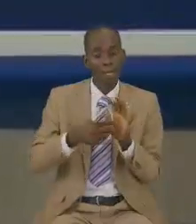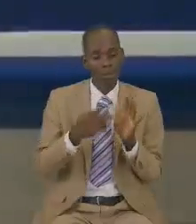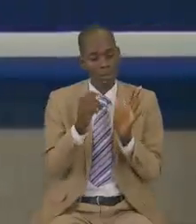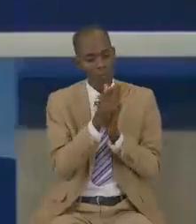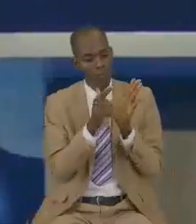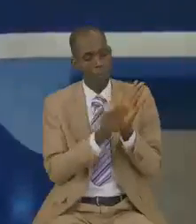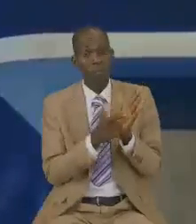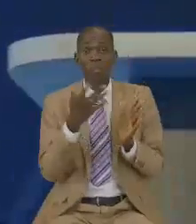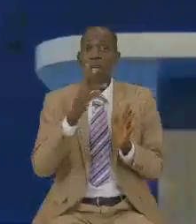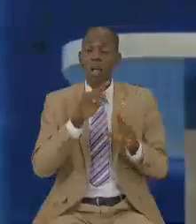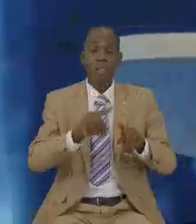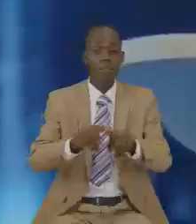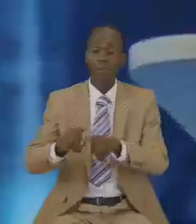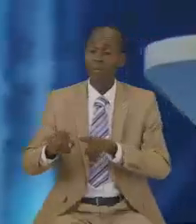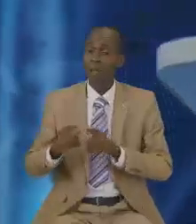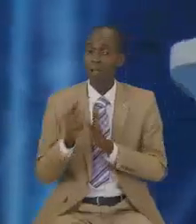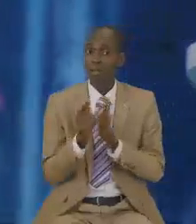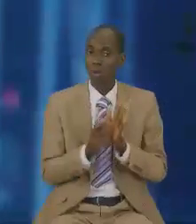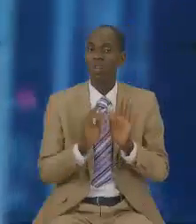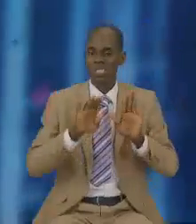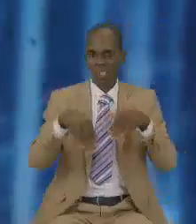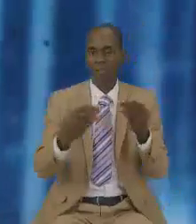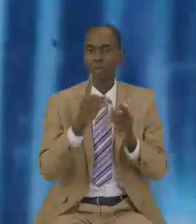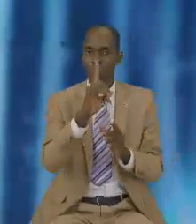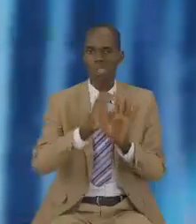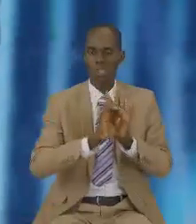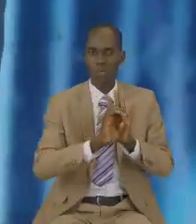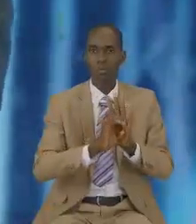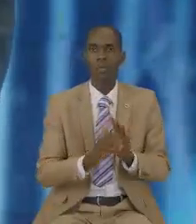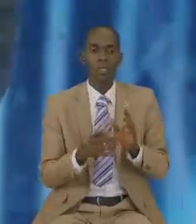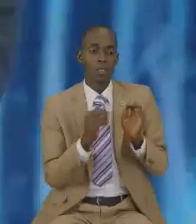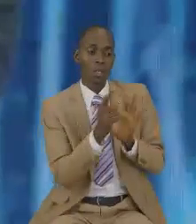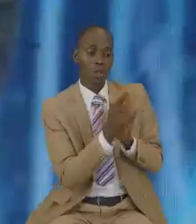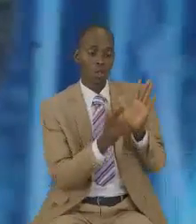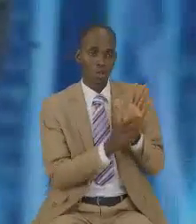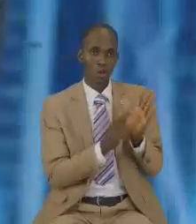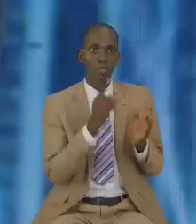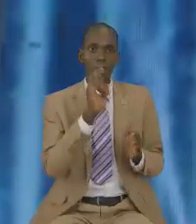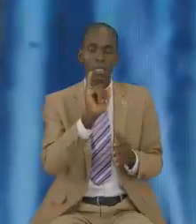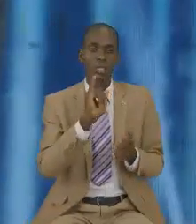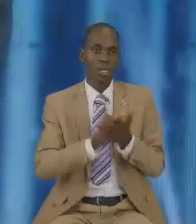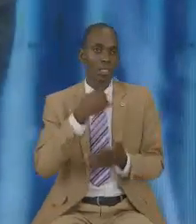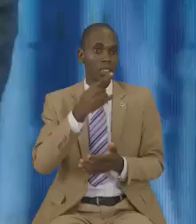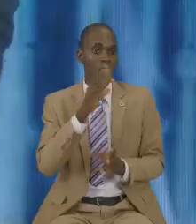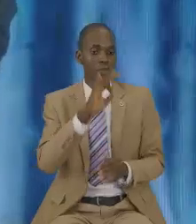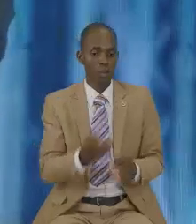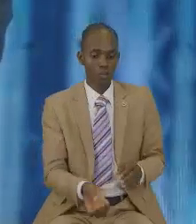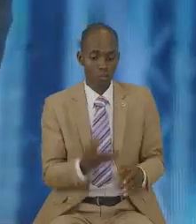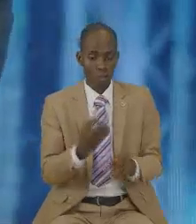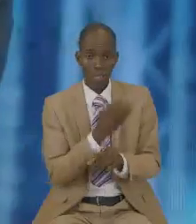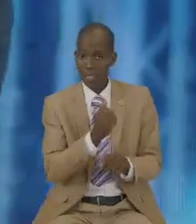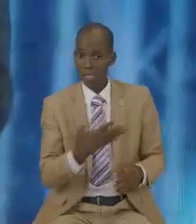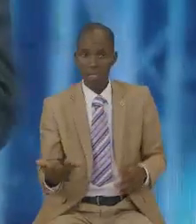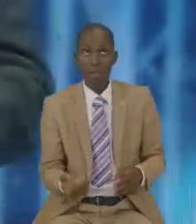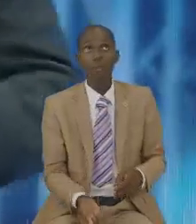many kinds of laws, but let me give you one. There is the law that if you throw anything up, the law